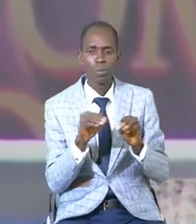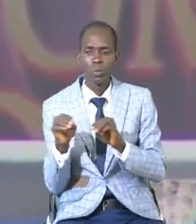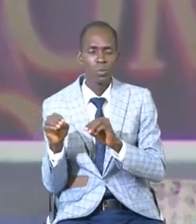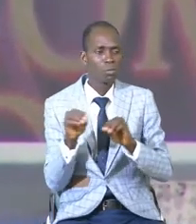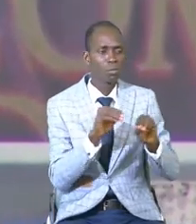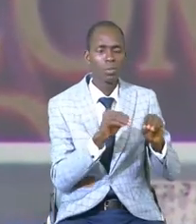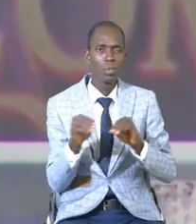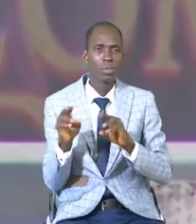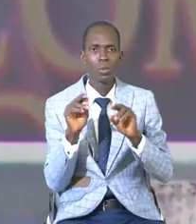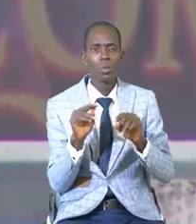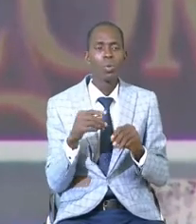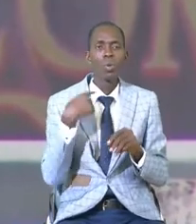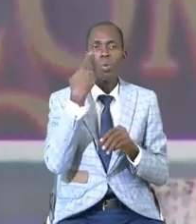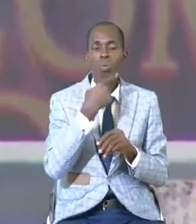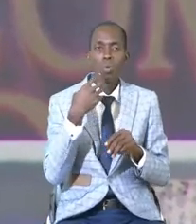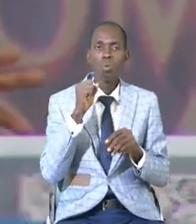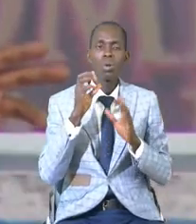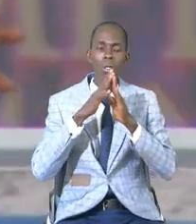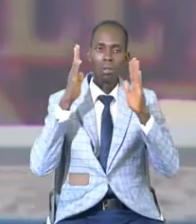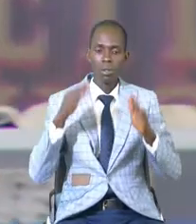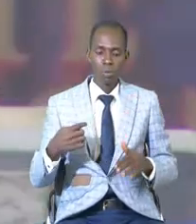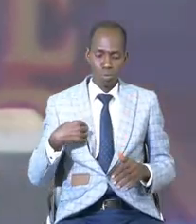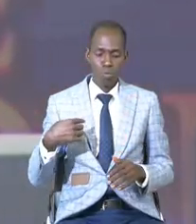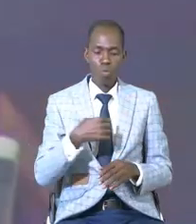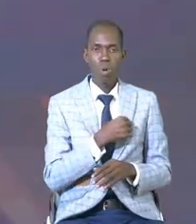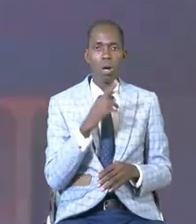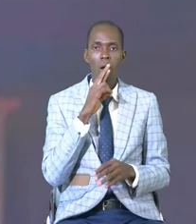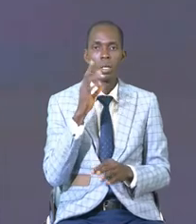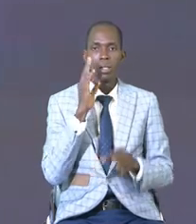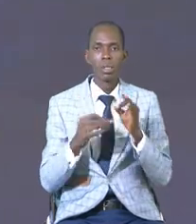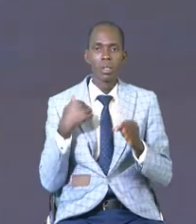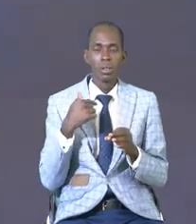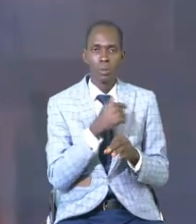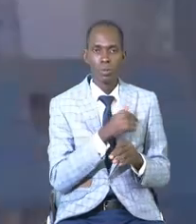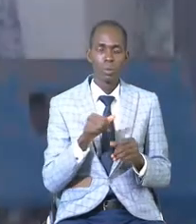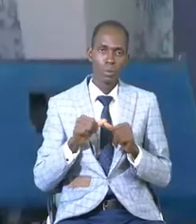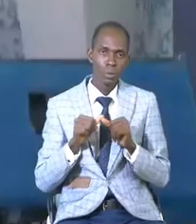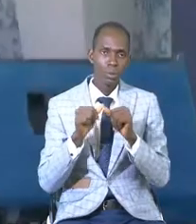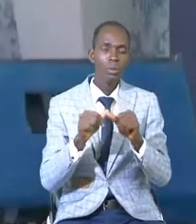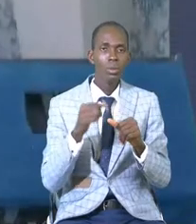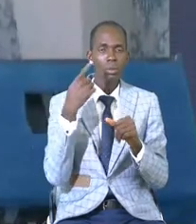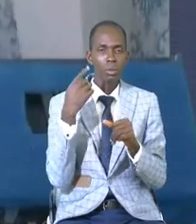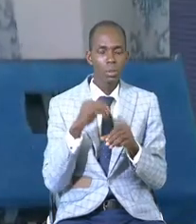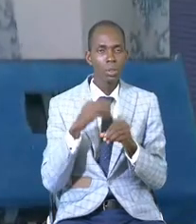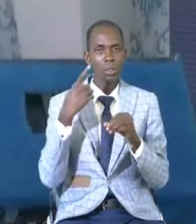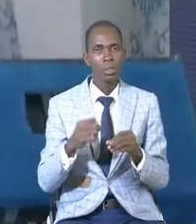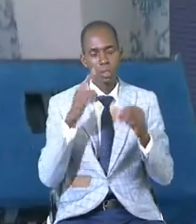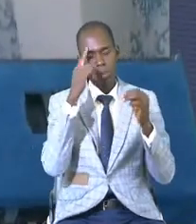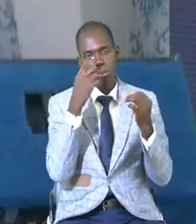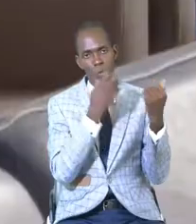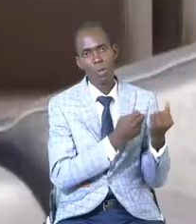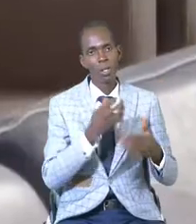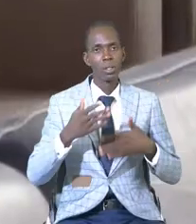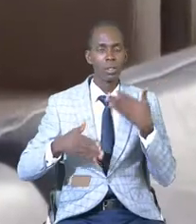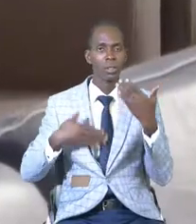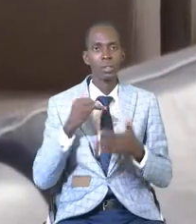whose house we are. If we hold fast the confidence and rejoicing of